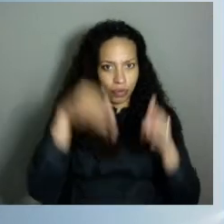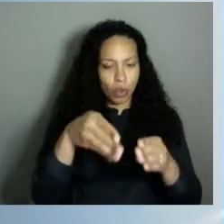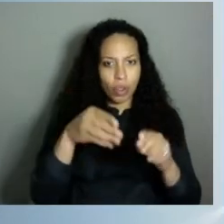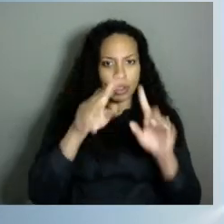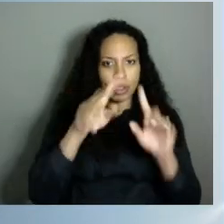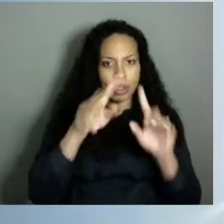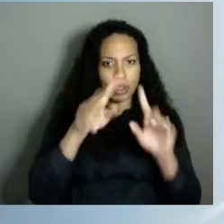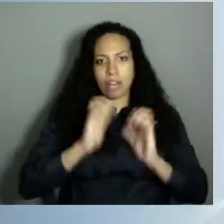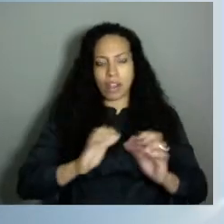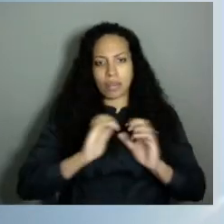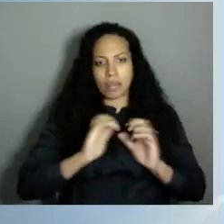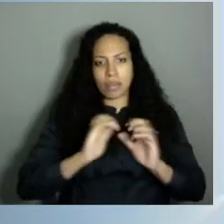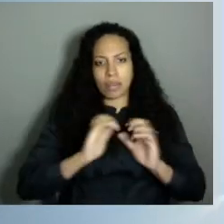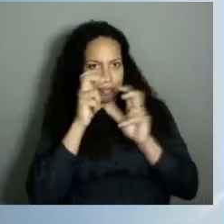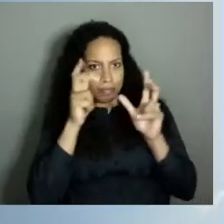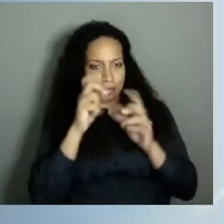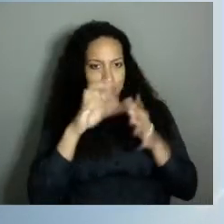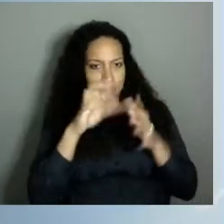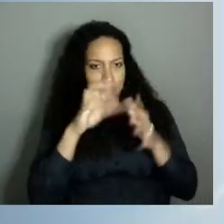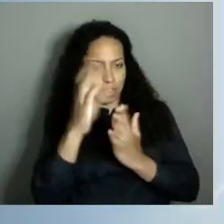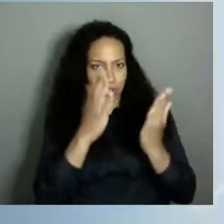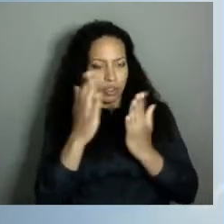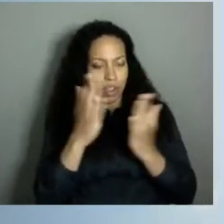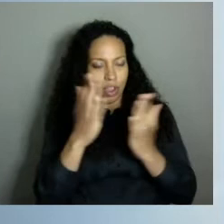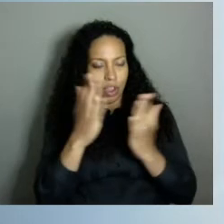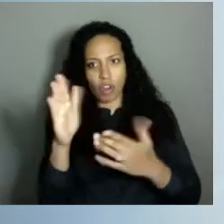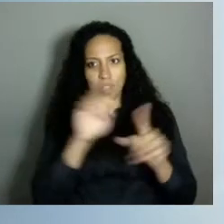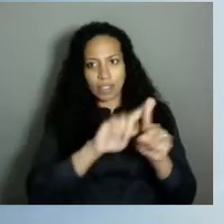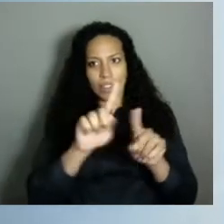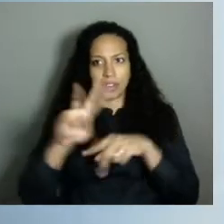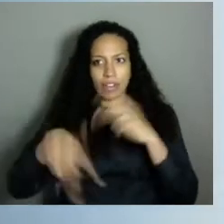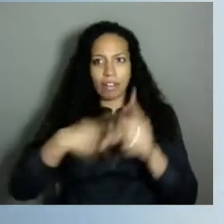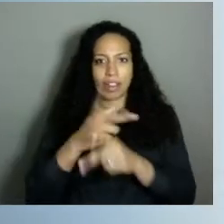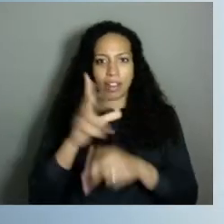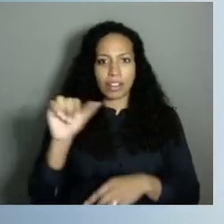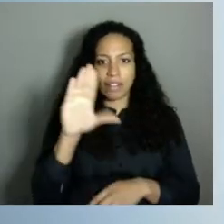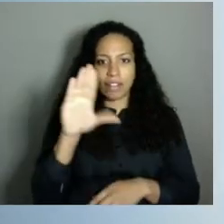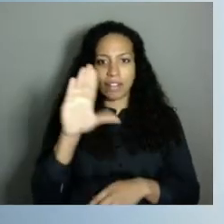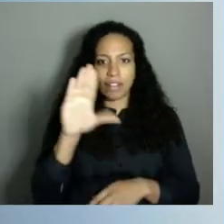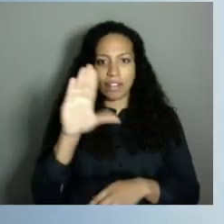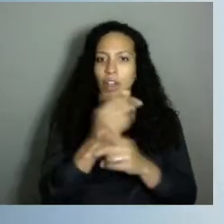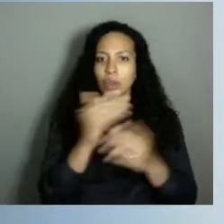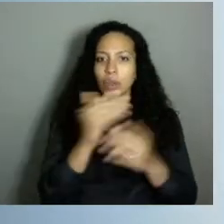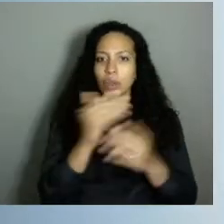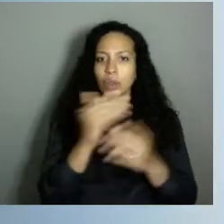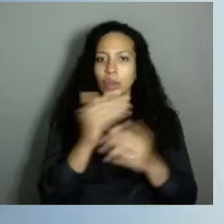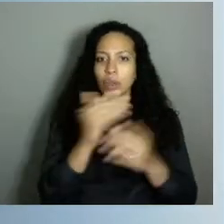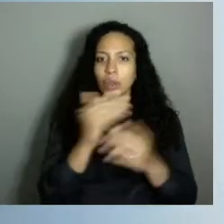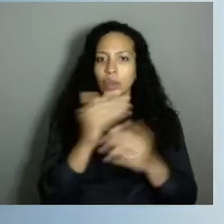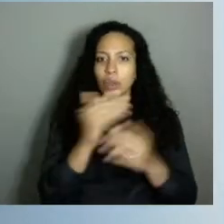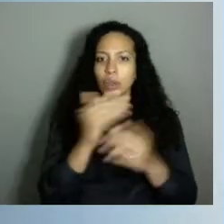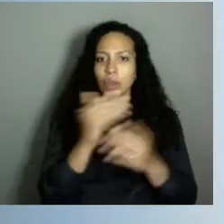consume content and services across a diverse range of devices and finding ways to leverage new technologies and changing